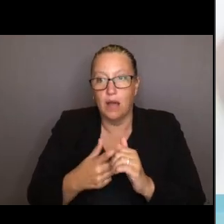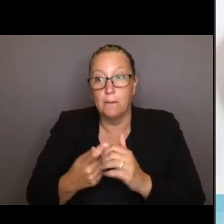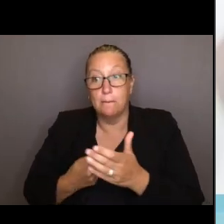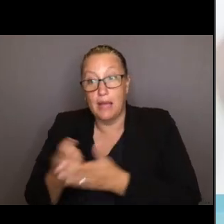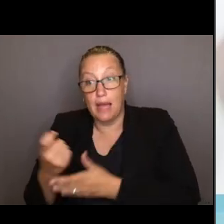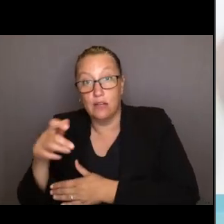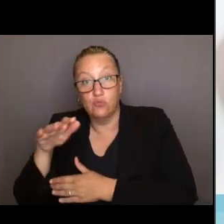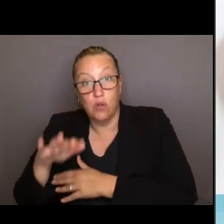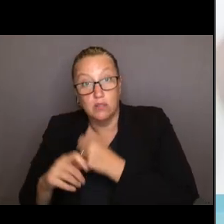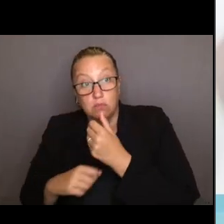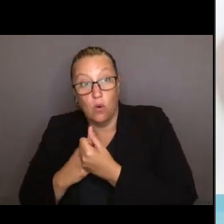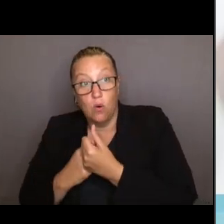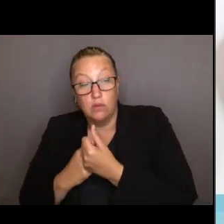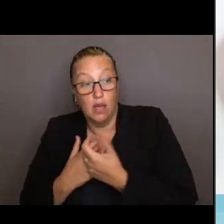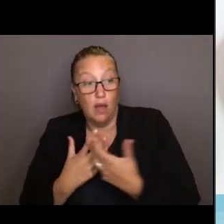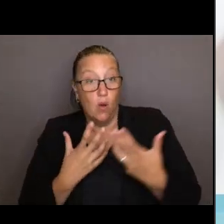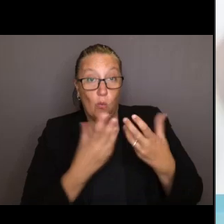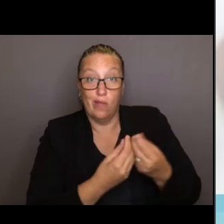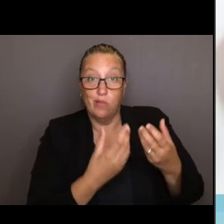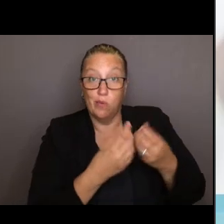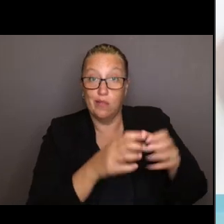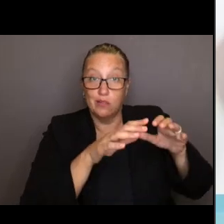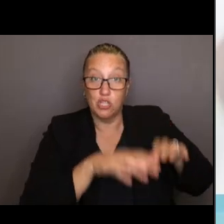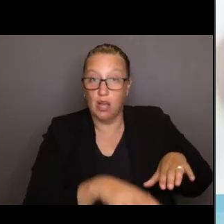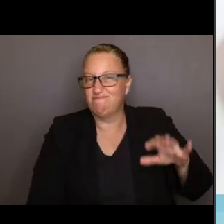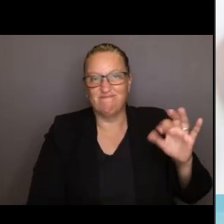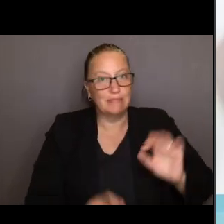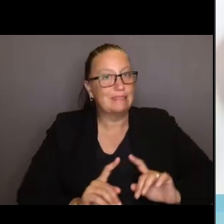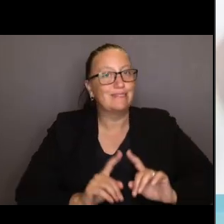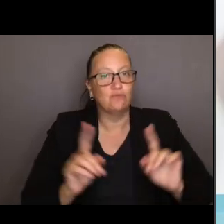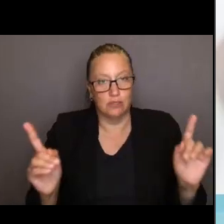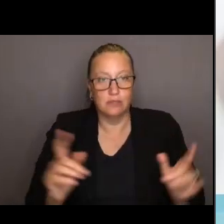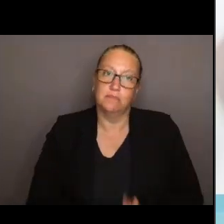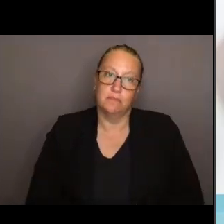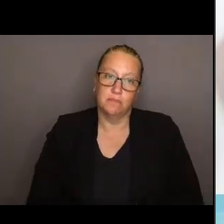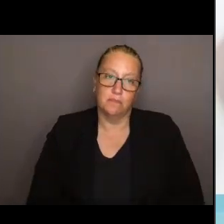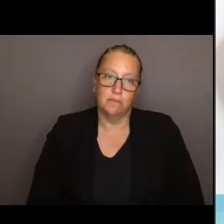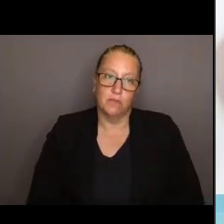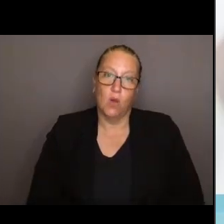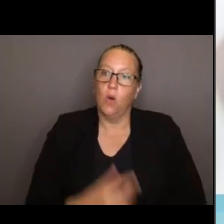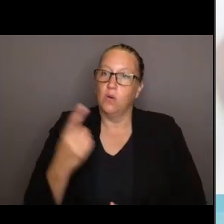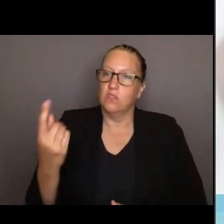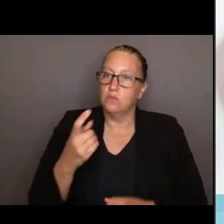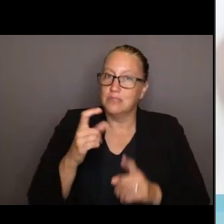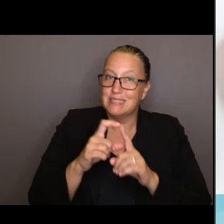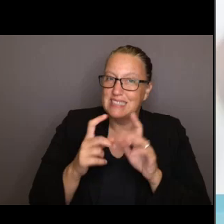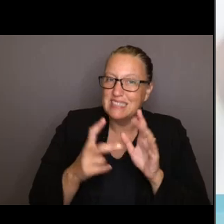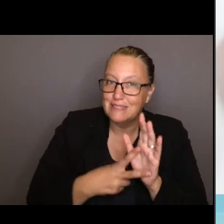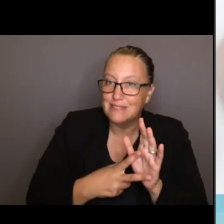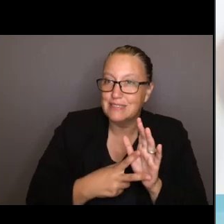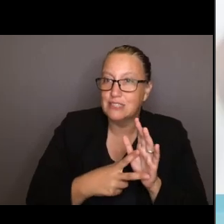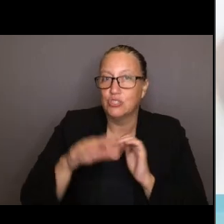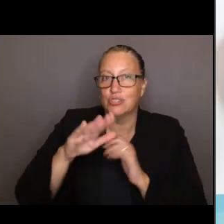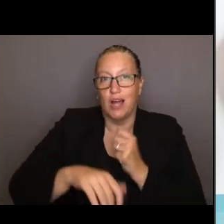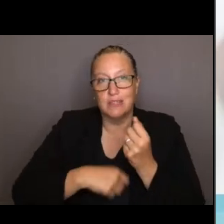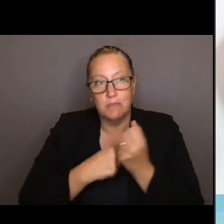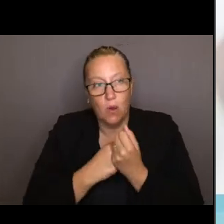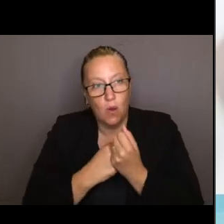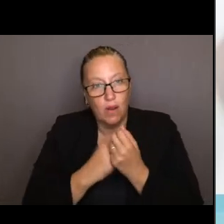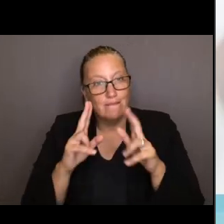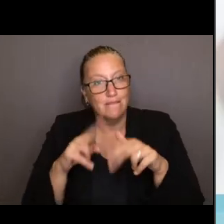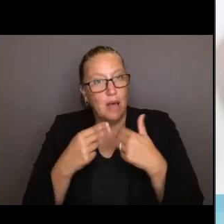all know that matters when it comes to children and families, a lot of the DV space, the child support space and the family law space kind of